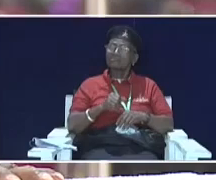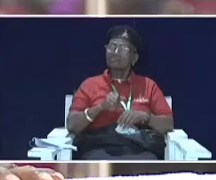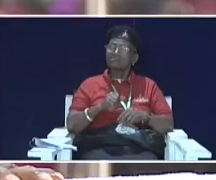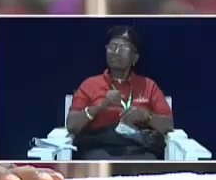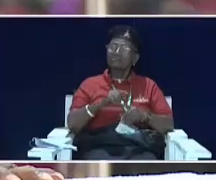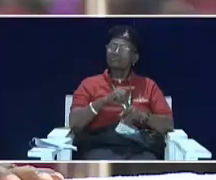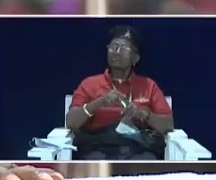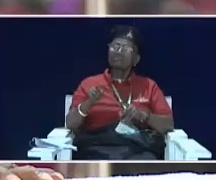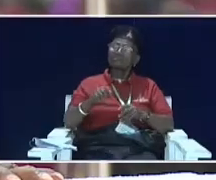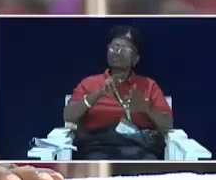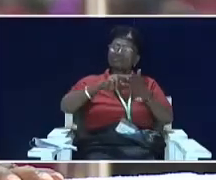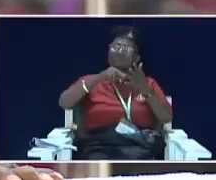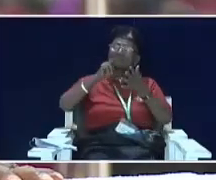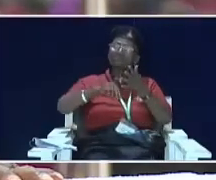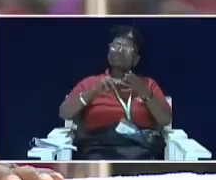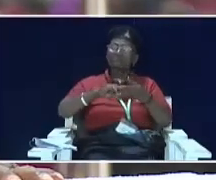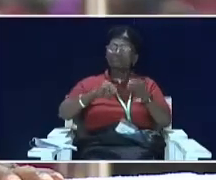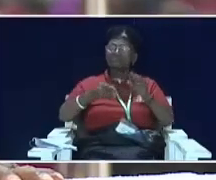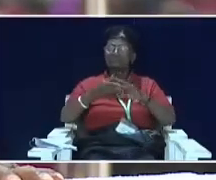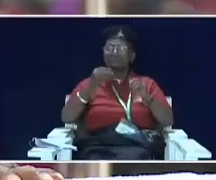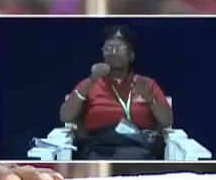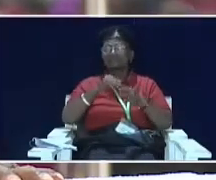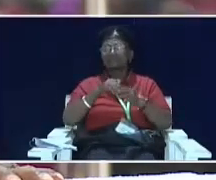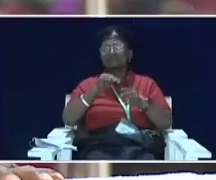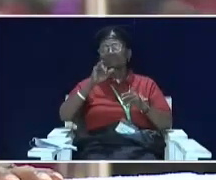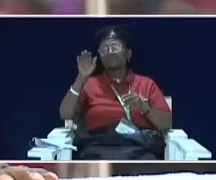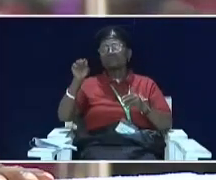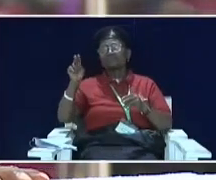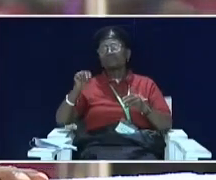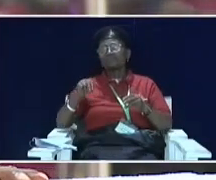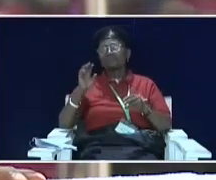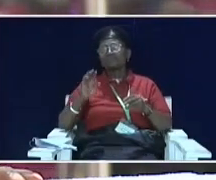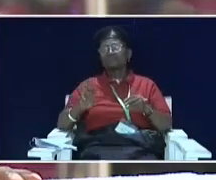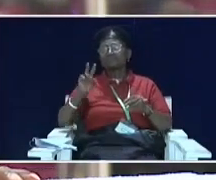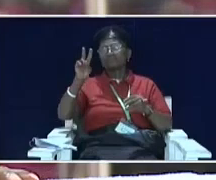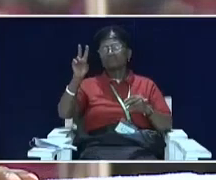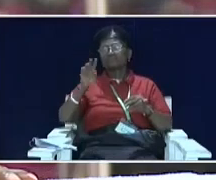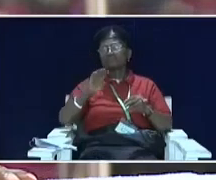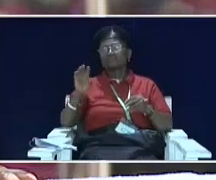When you read the story in John chapter 2, from verse 1 to 11,